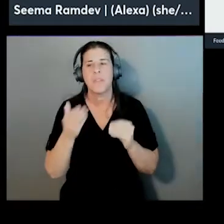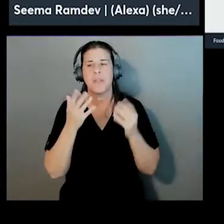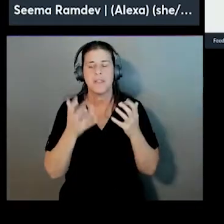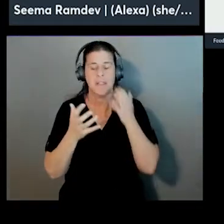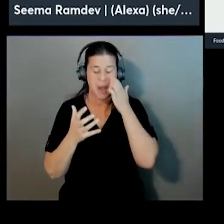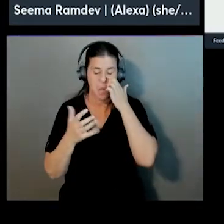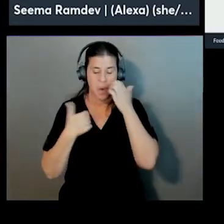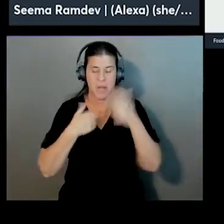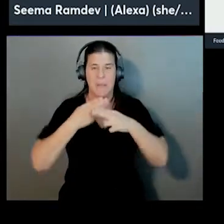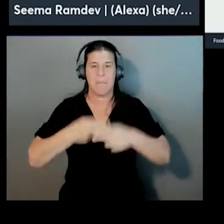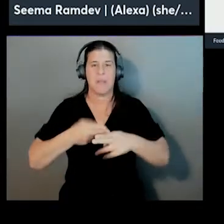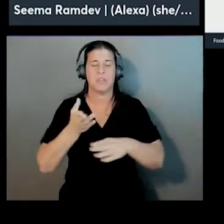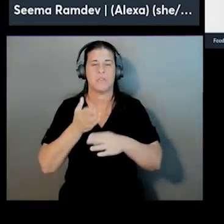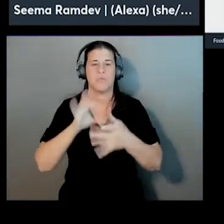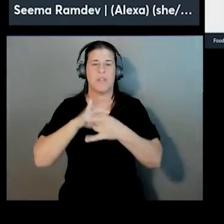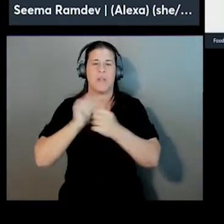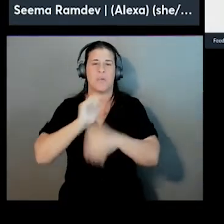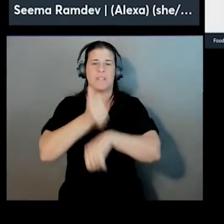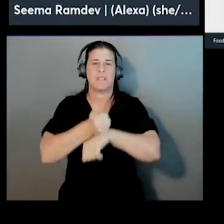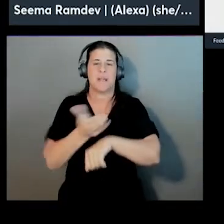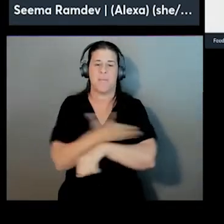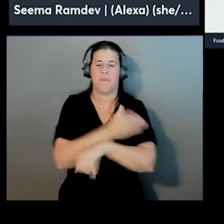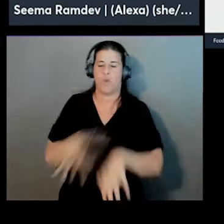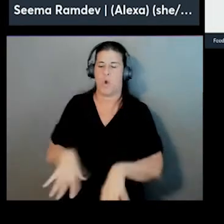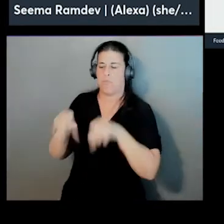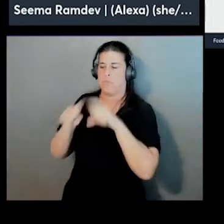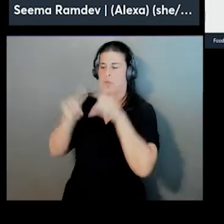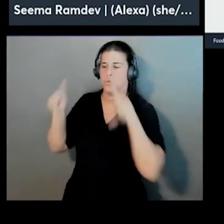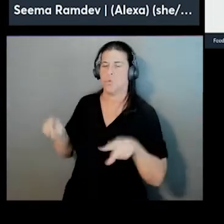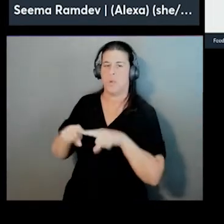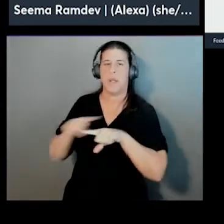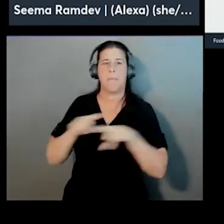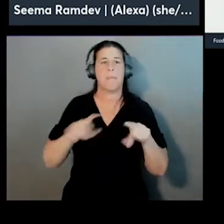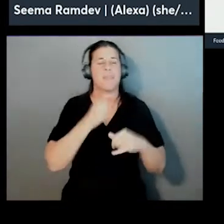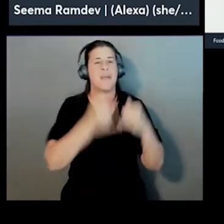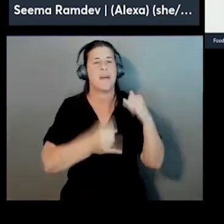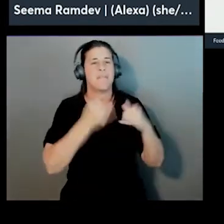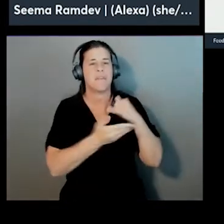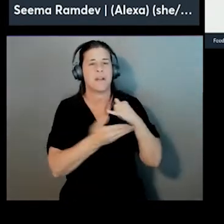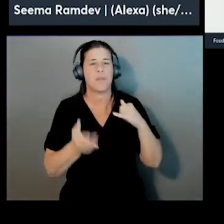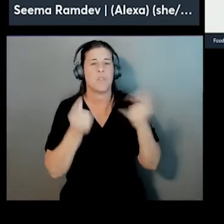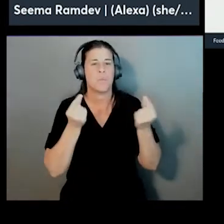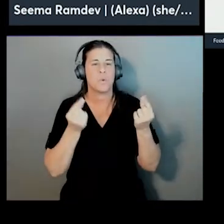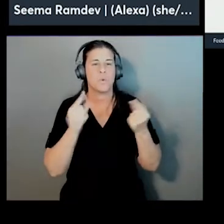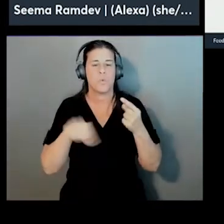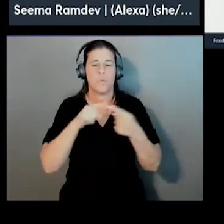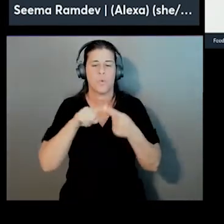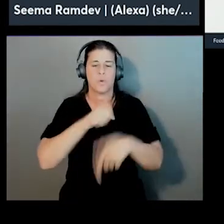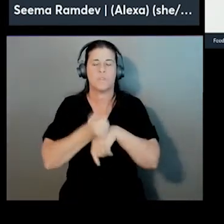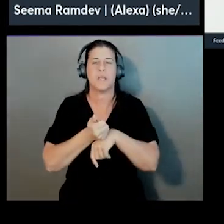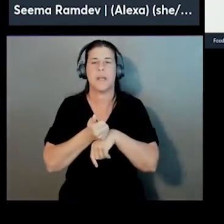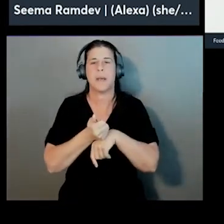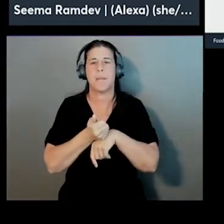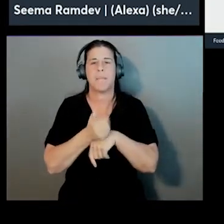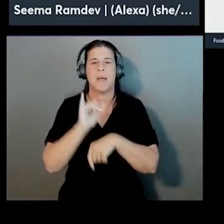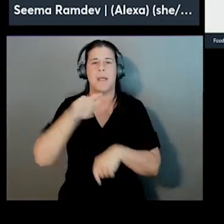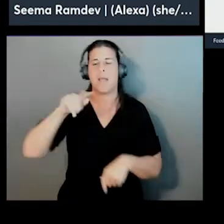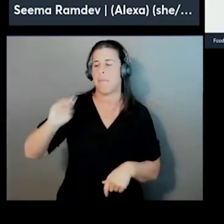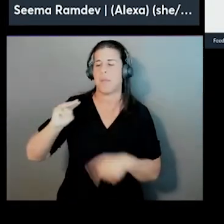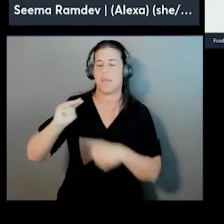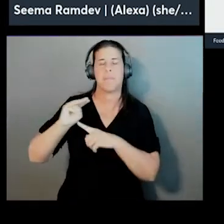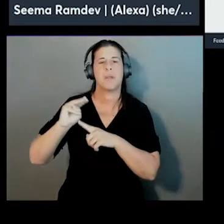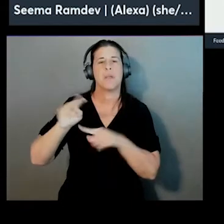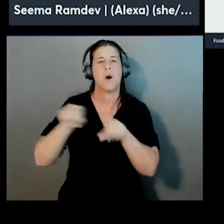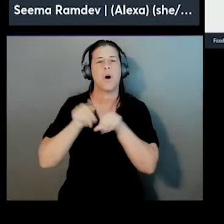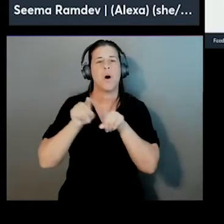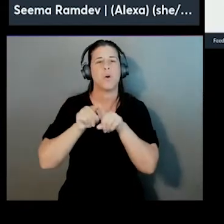setup before I take control of the screen. But that final thing that you do when you're setting up an IPAM is you also set